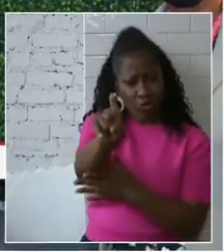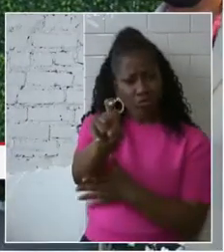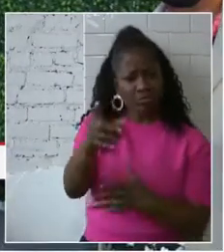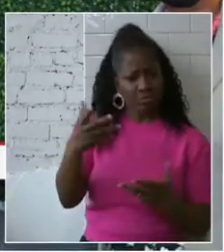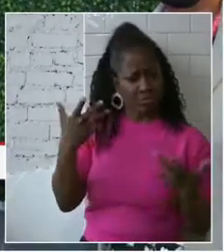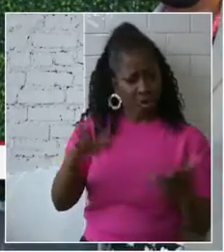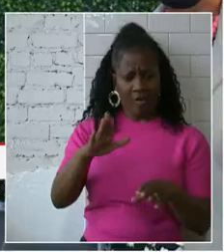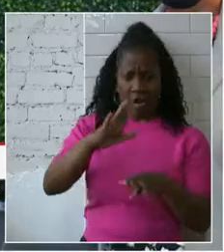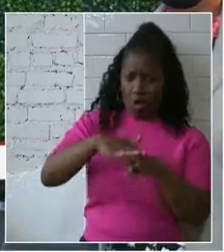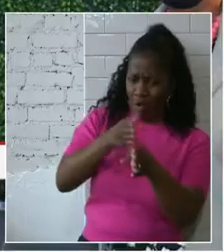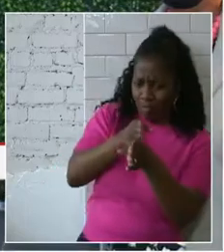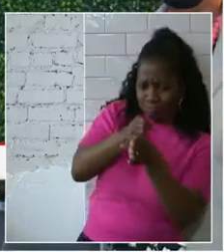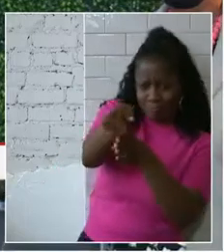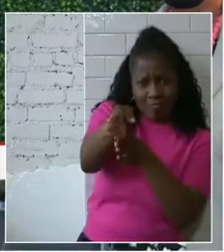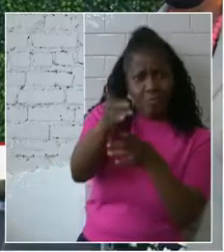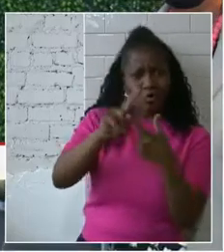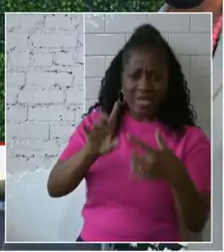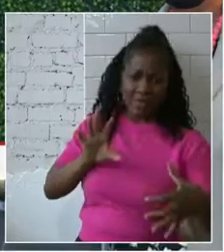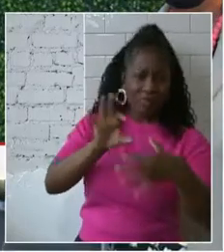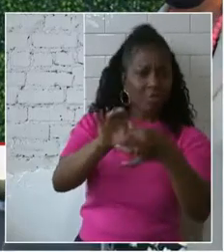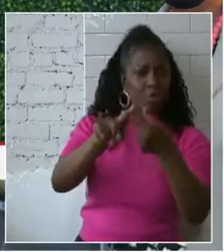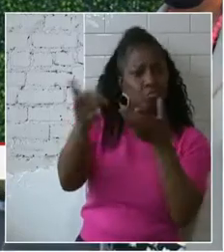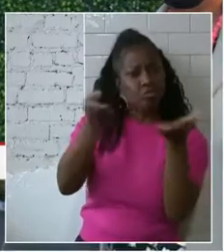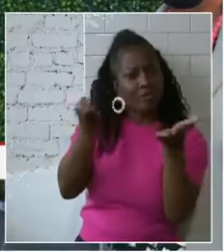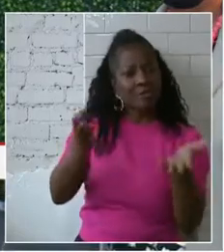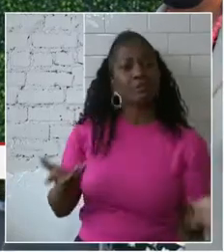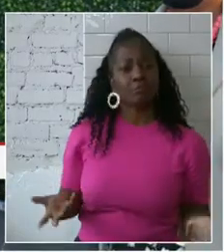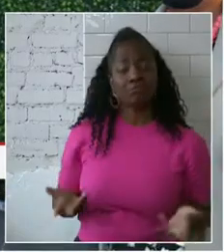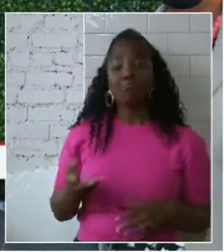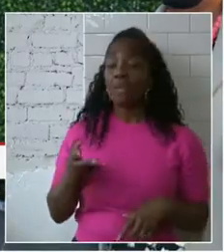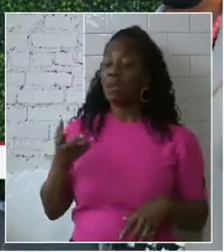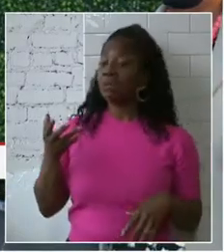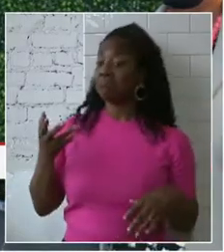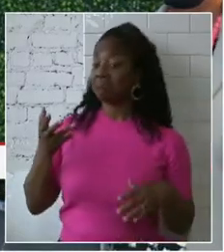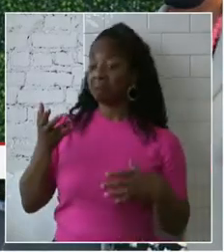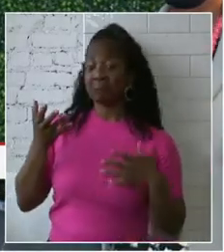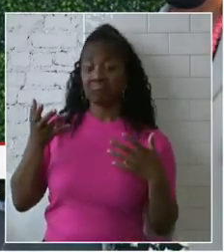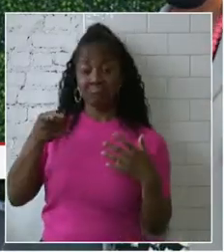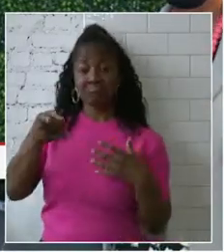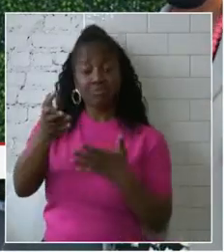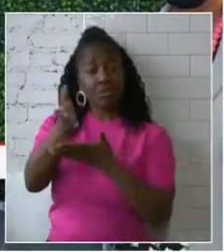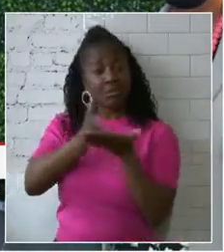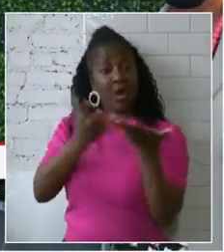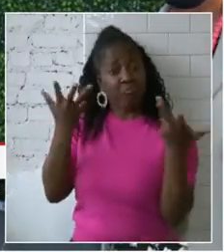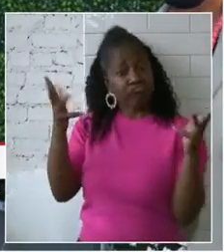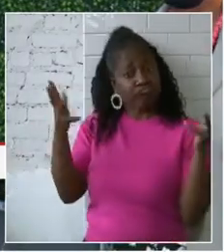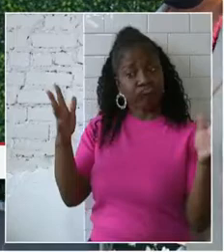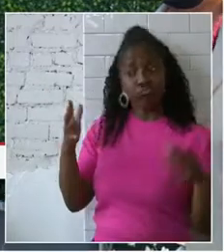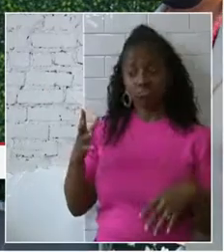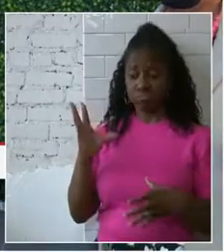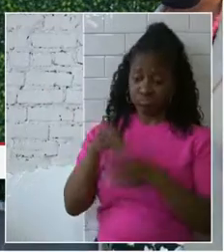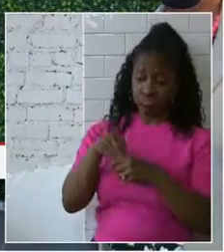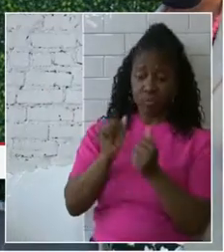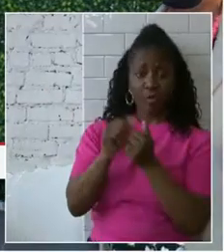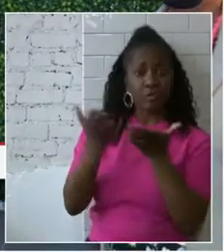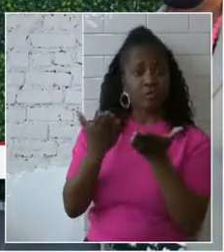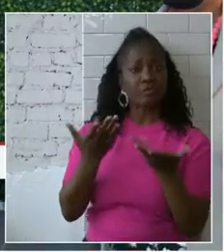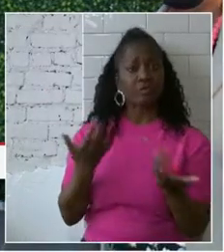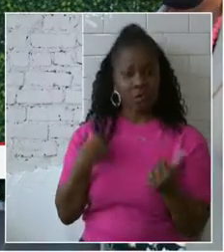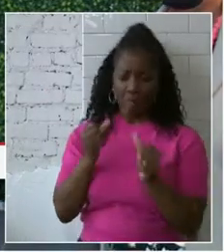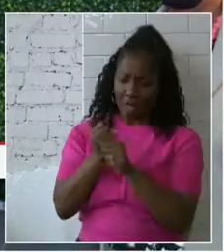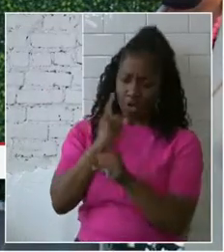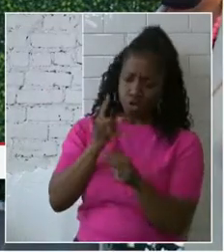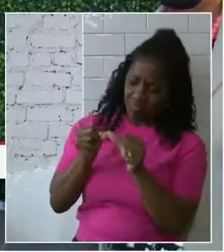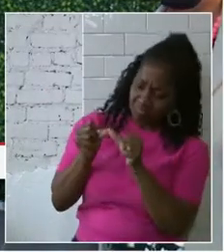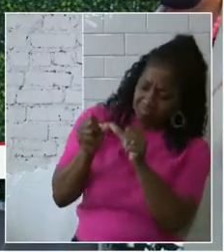are on the pathway to be connected to services. Some are already engaged in services, so it's just a matter of keeping them